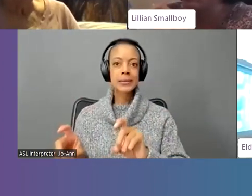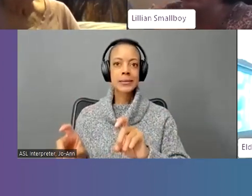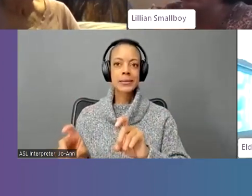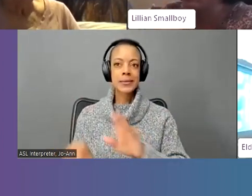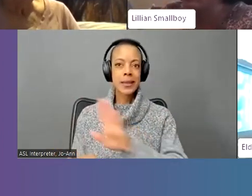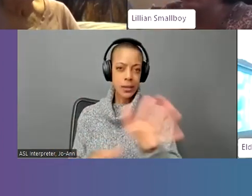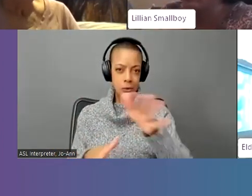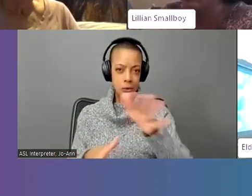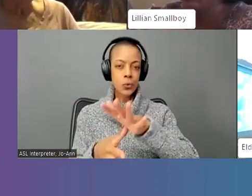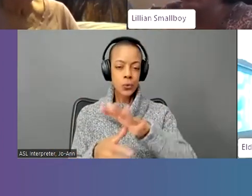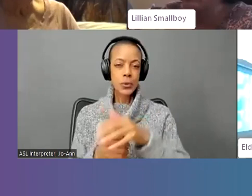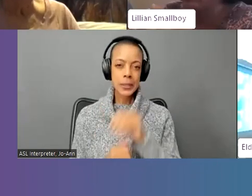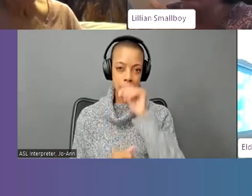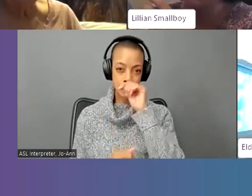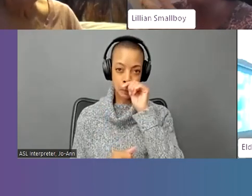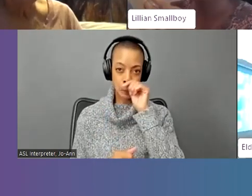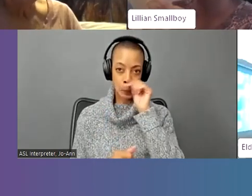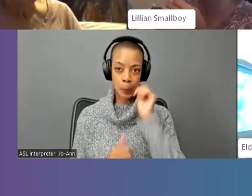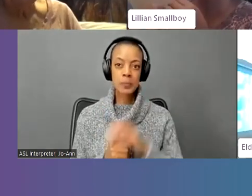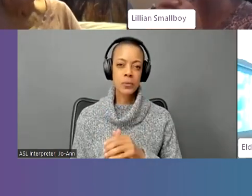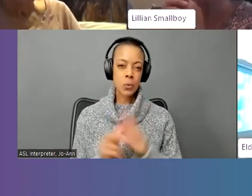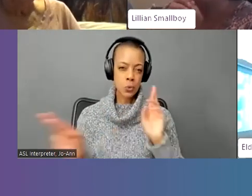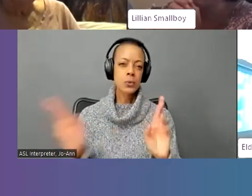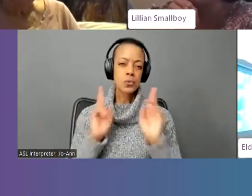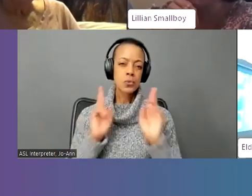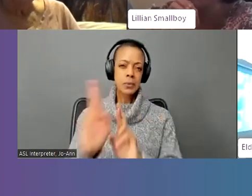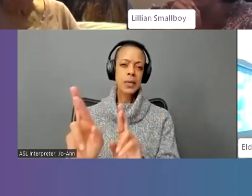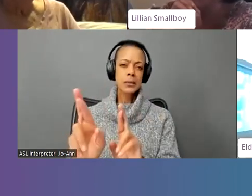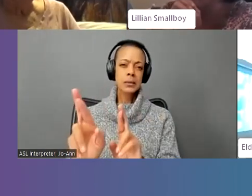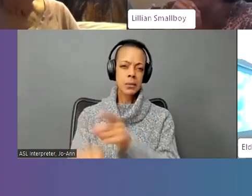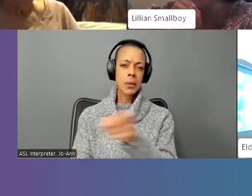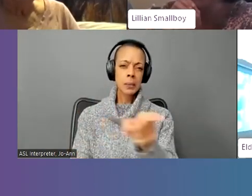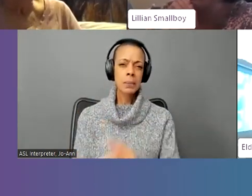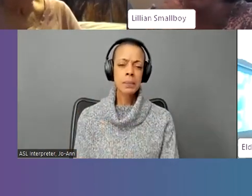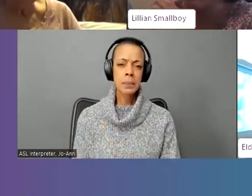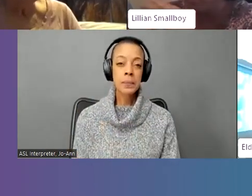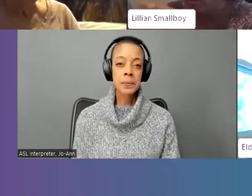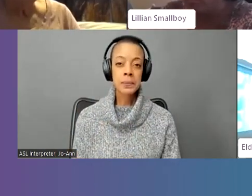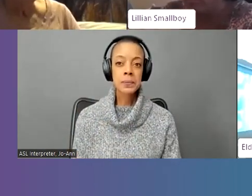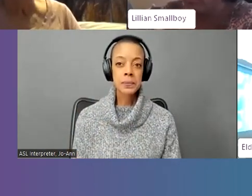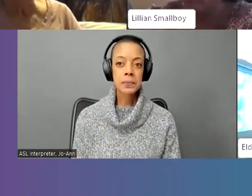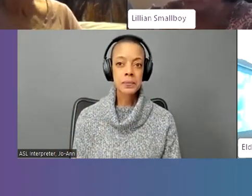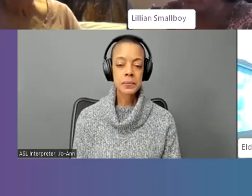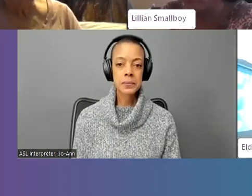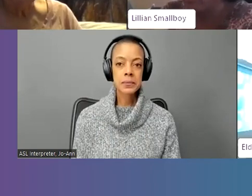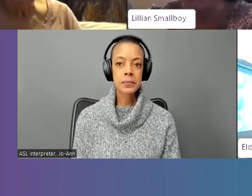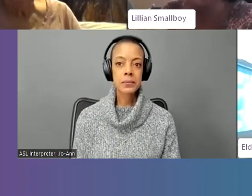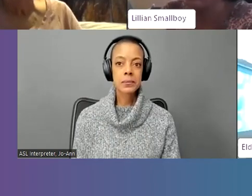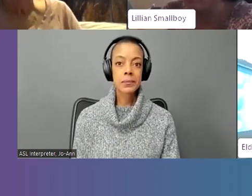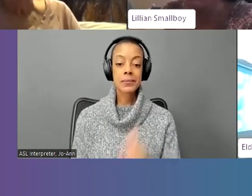It's a you know, a show of respect, and it's, you know, including them in the